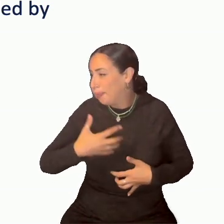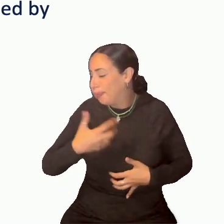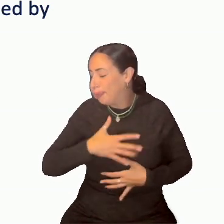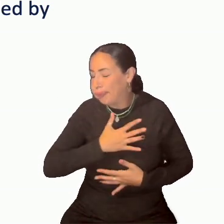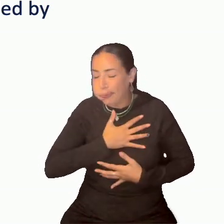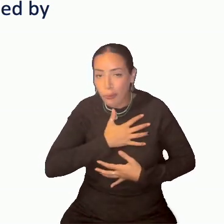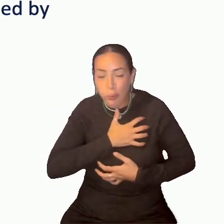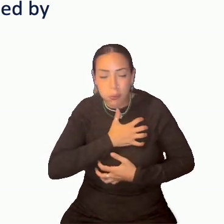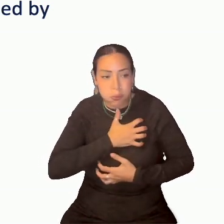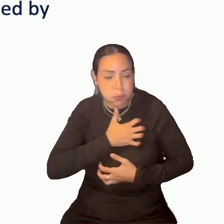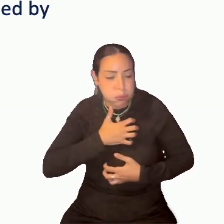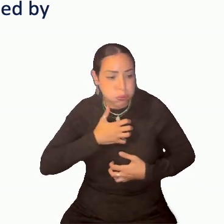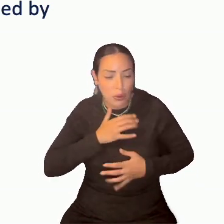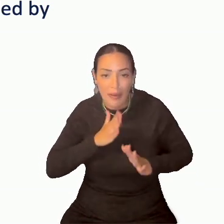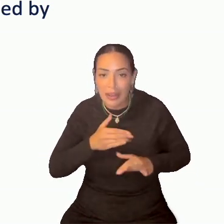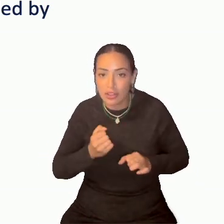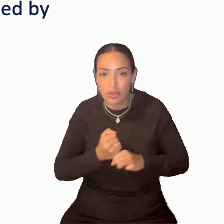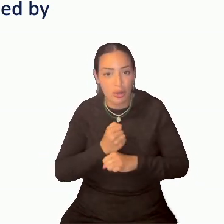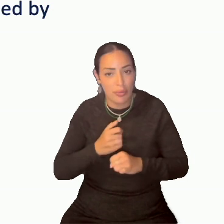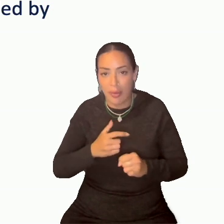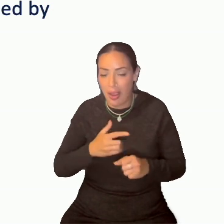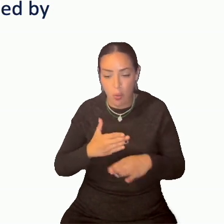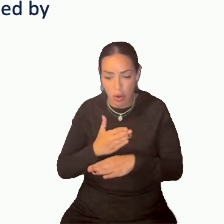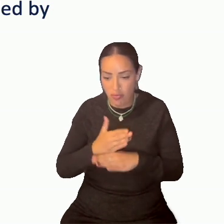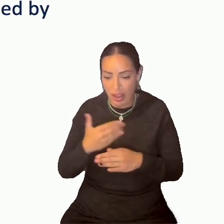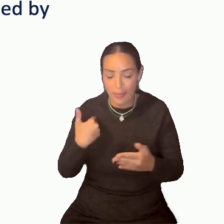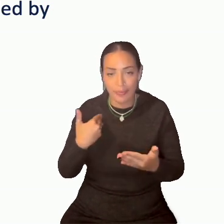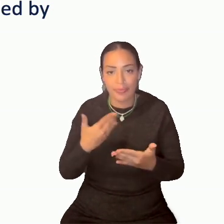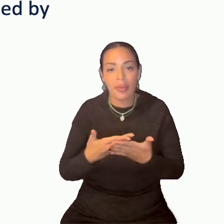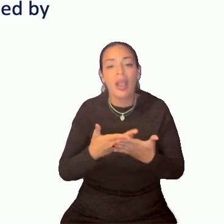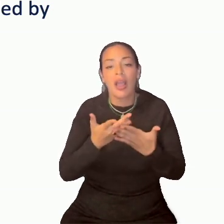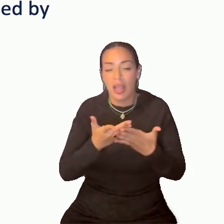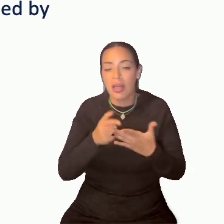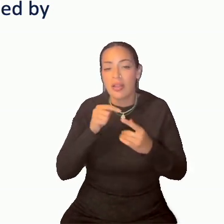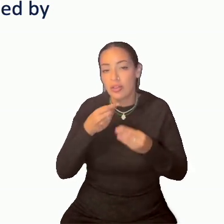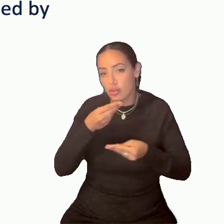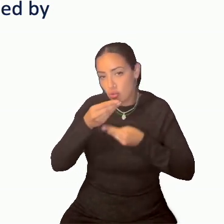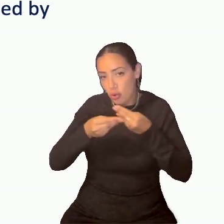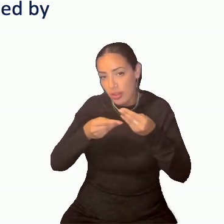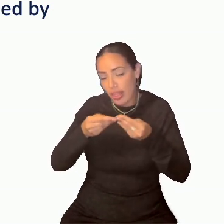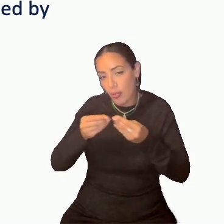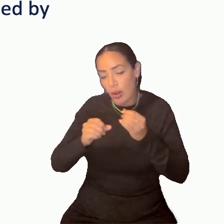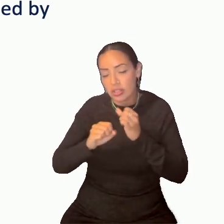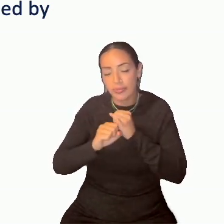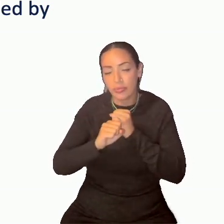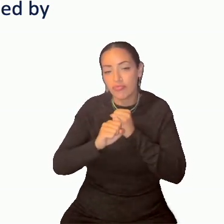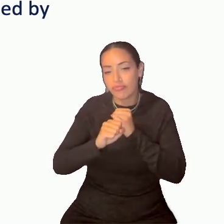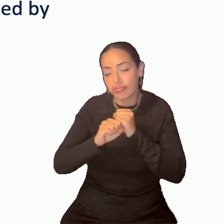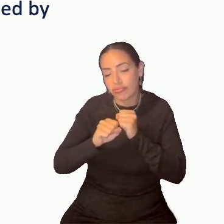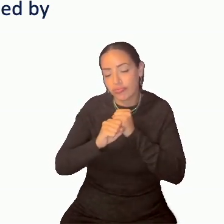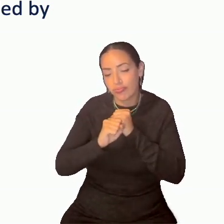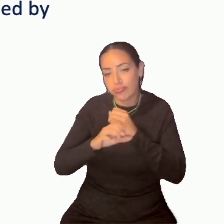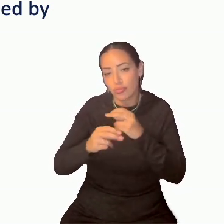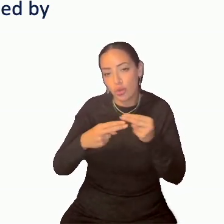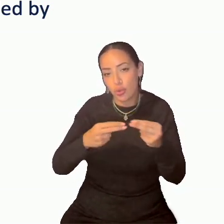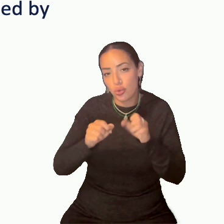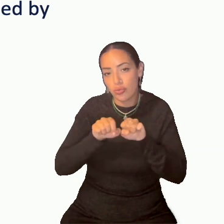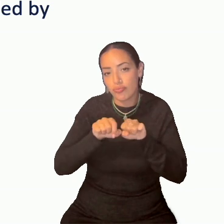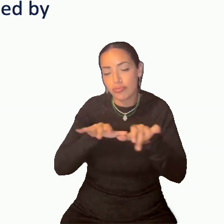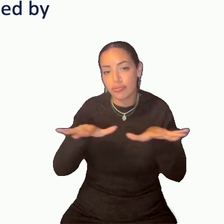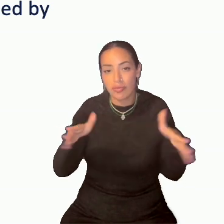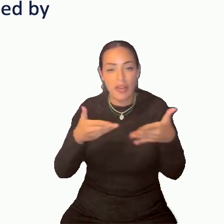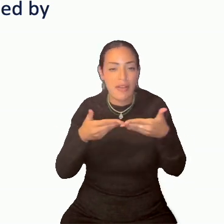in my career. As many of you will recall from the media coverage around this time, what followed a death in Afghanistan was a very